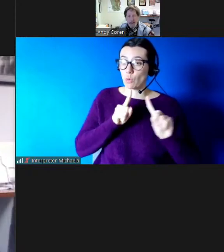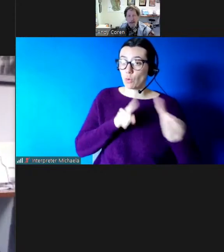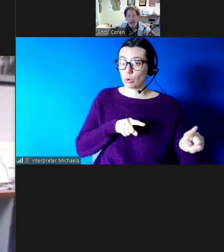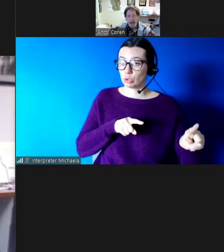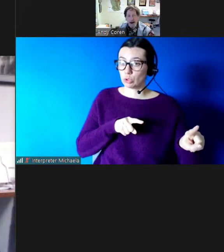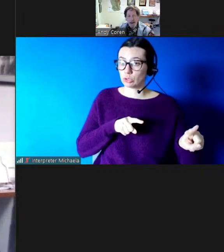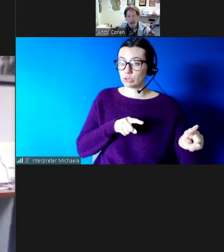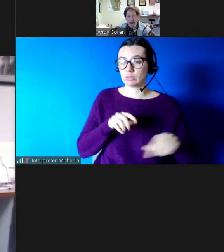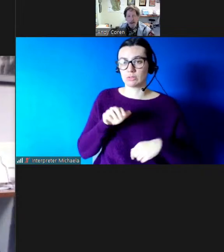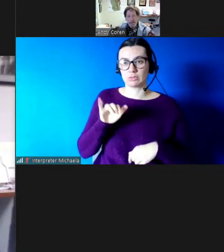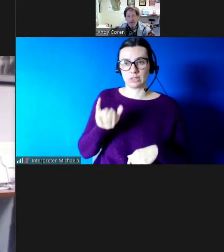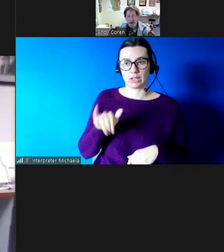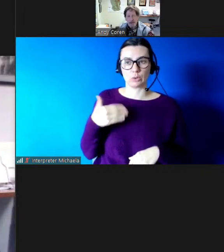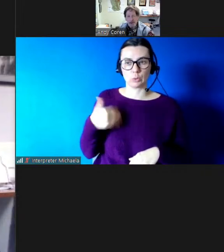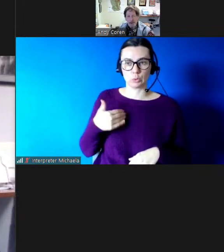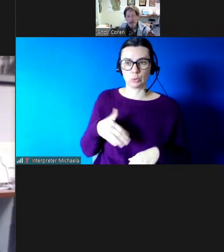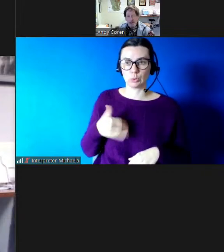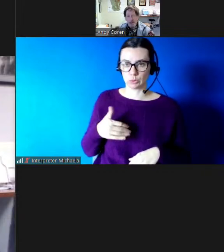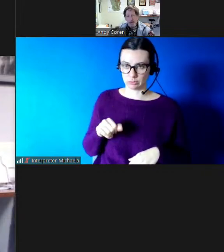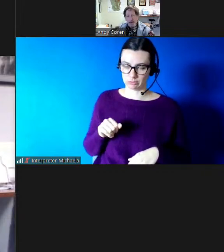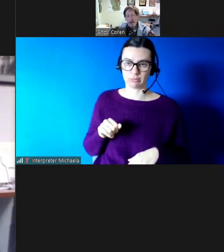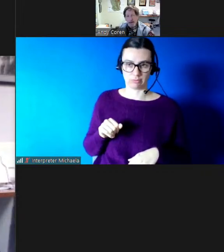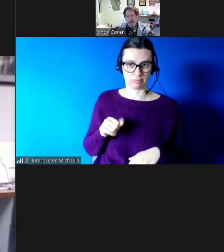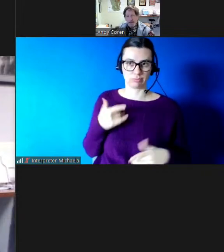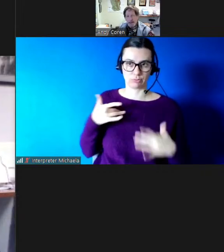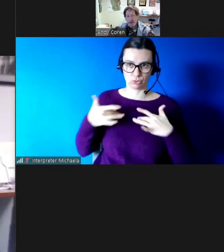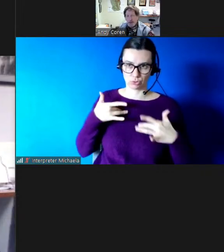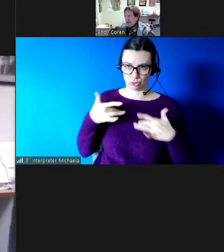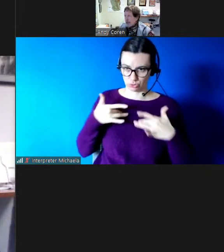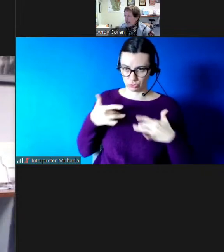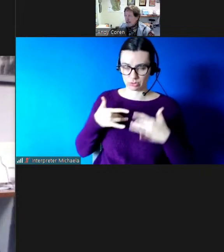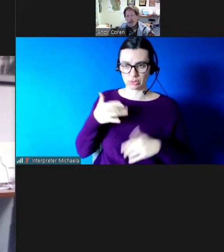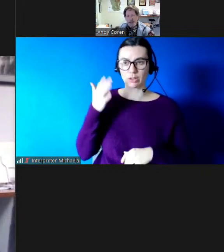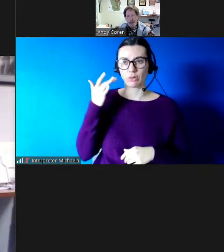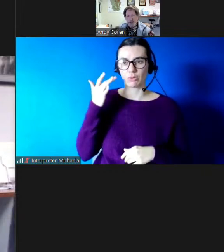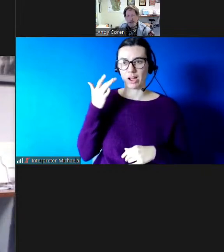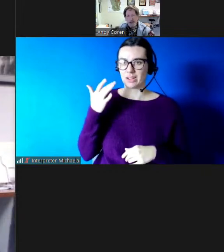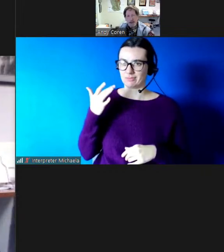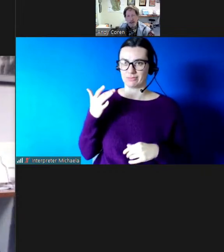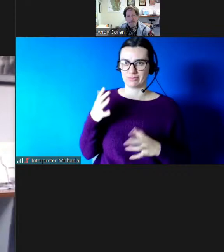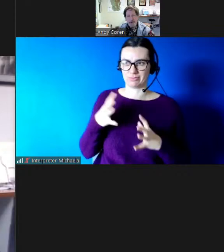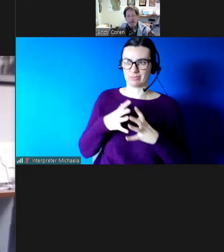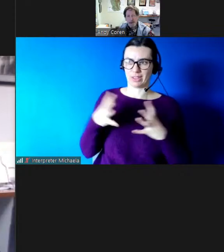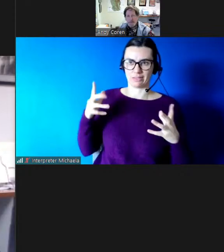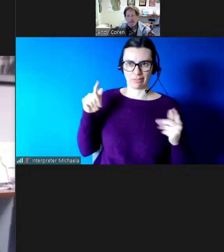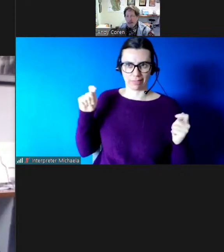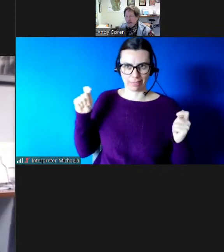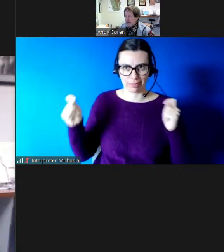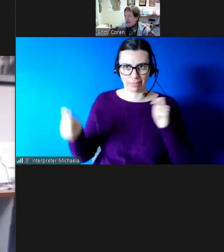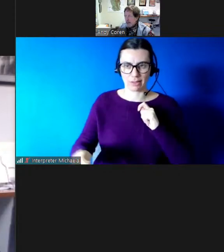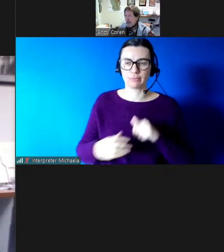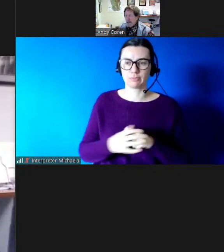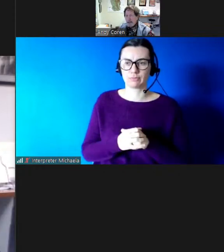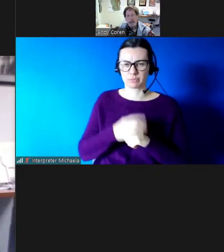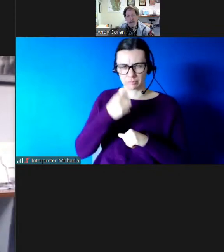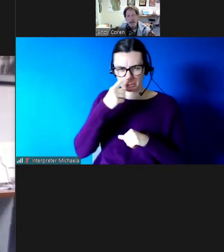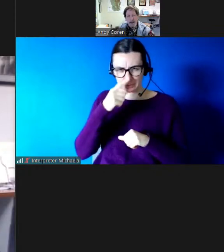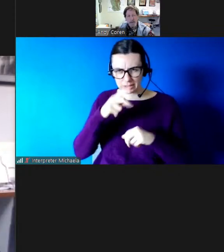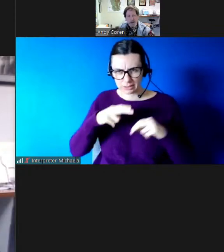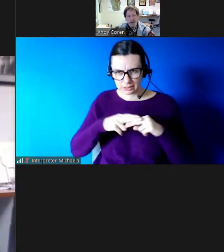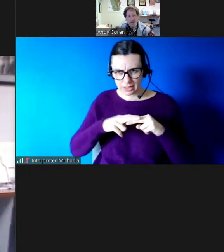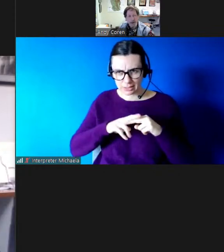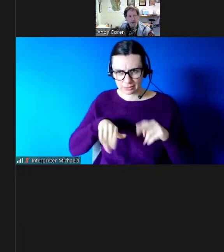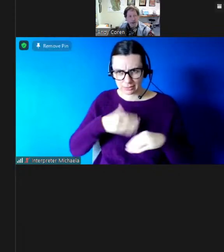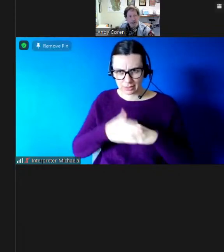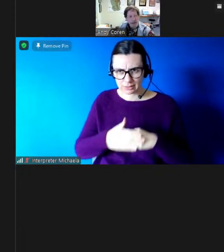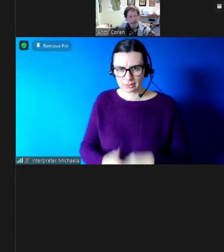a big area of concern because so much has changed. And I think if we can bring up the next slide,